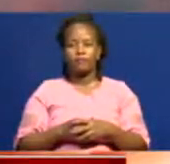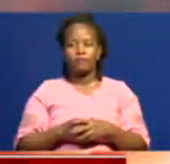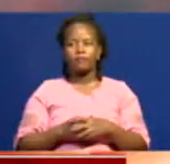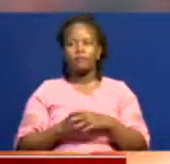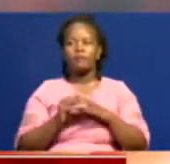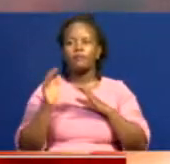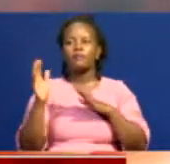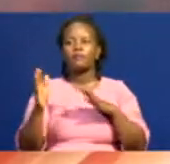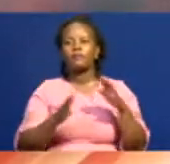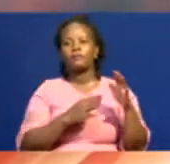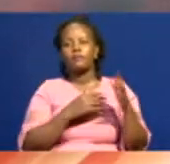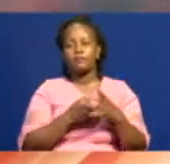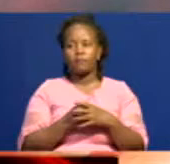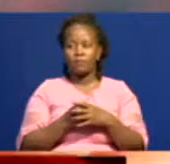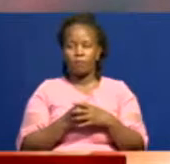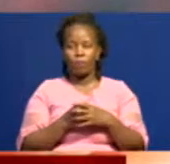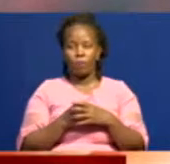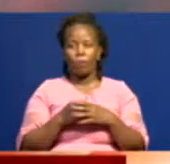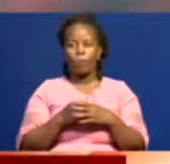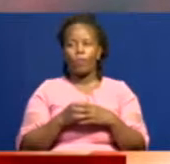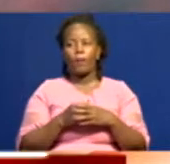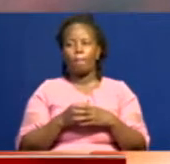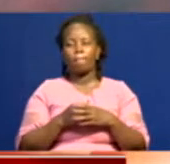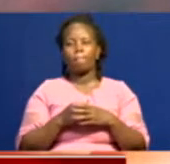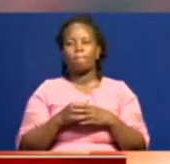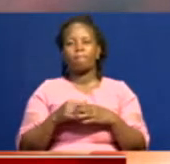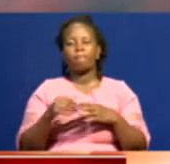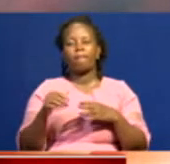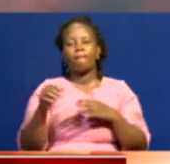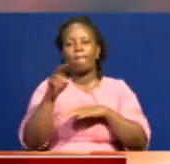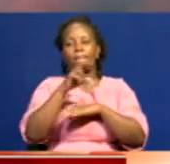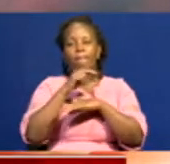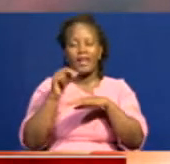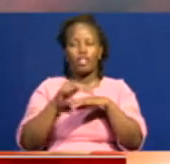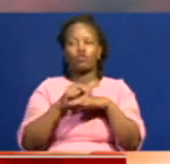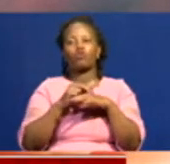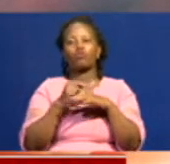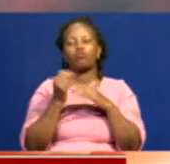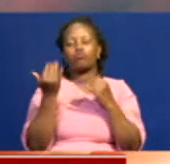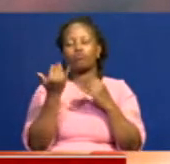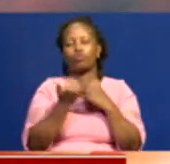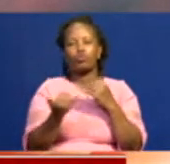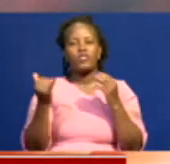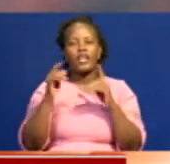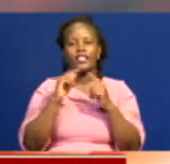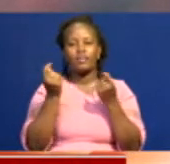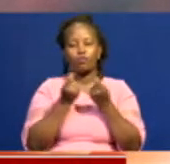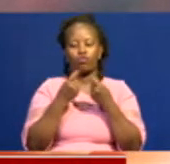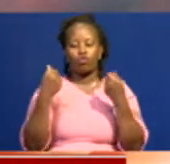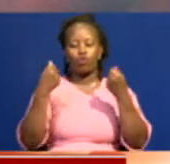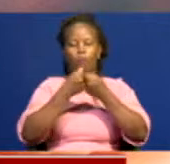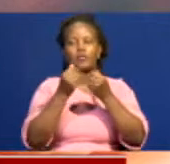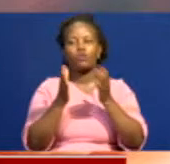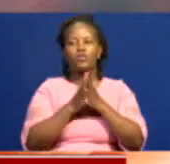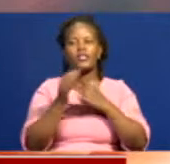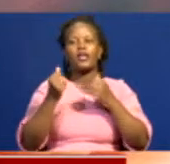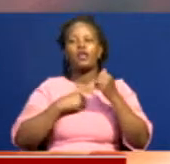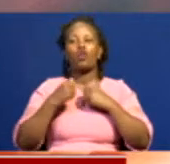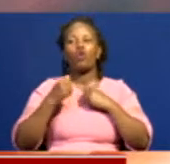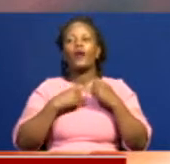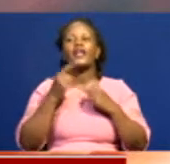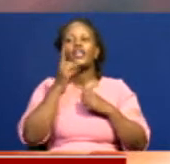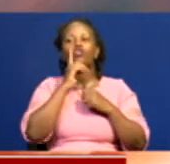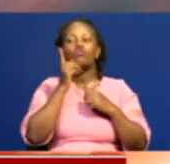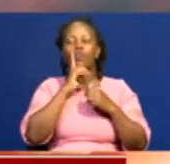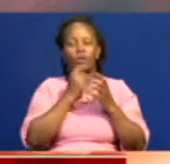Now moving on is that the national soccer team, the Junior Stars, will face Rwanda tomorrow in their second Group A match of the ongoing CECAFA Under 18